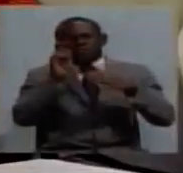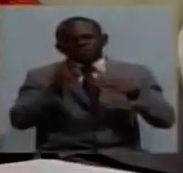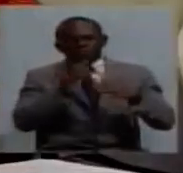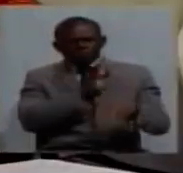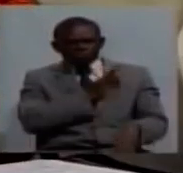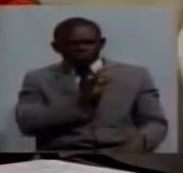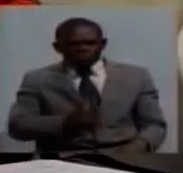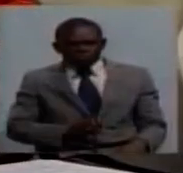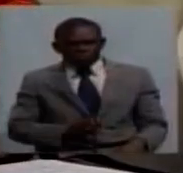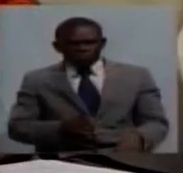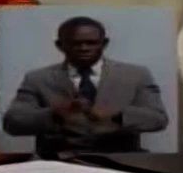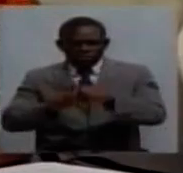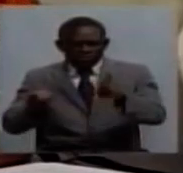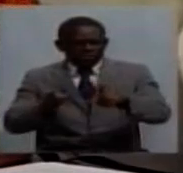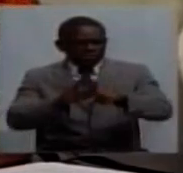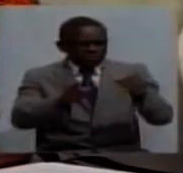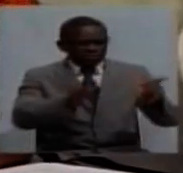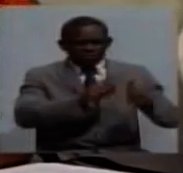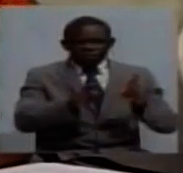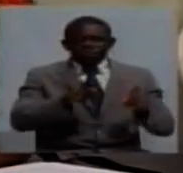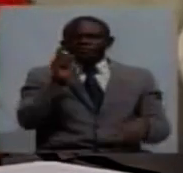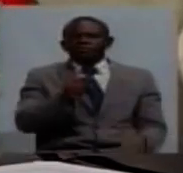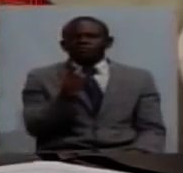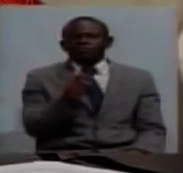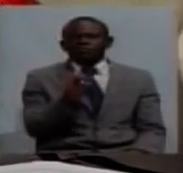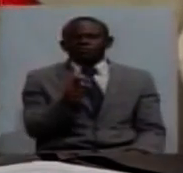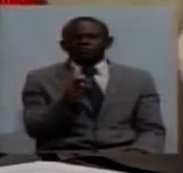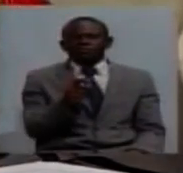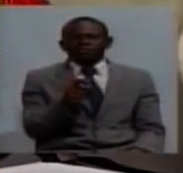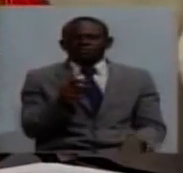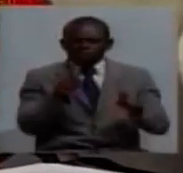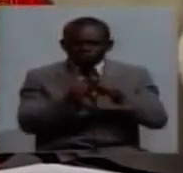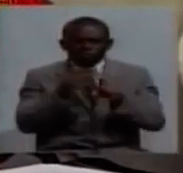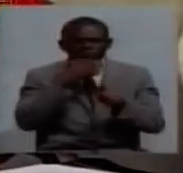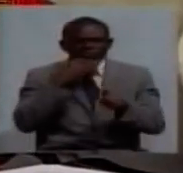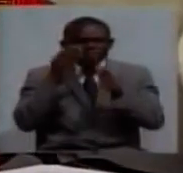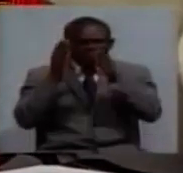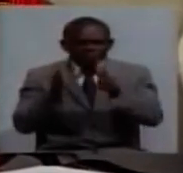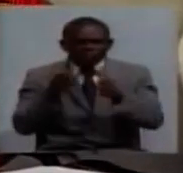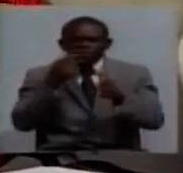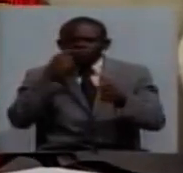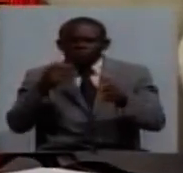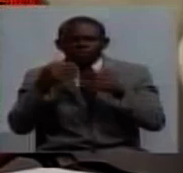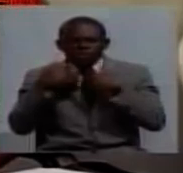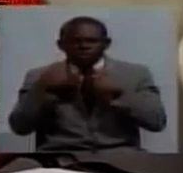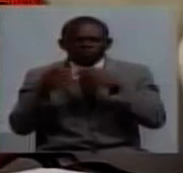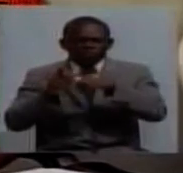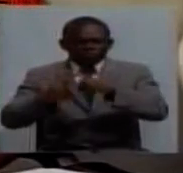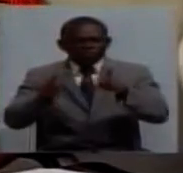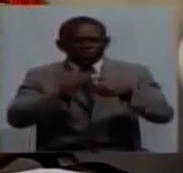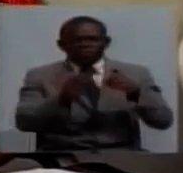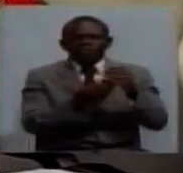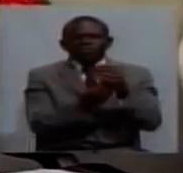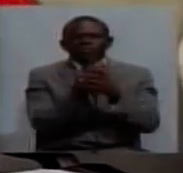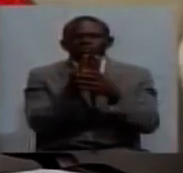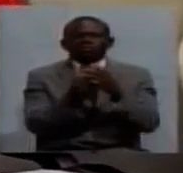shift from thinking that you haven't eaten. So I think that there's a wealth of activity and participation in all this for everybody.